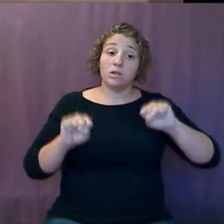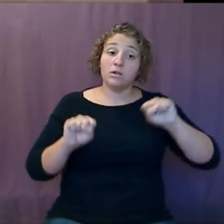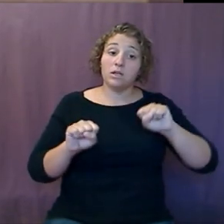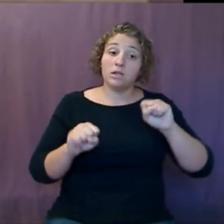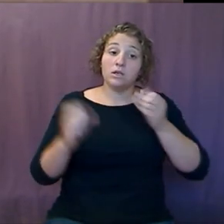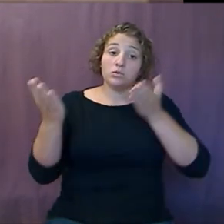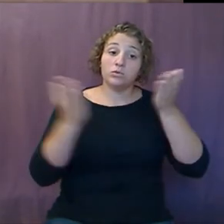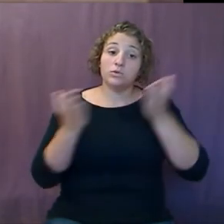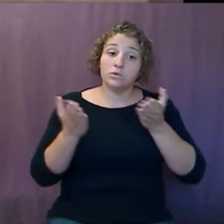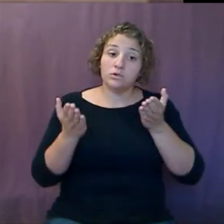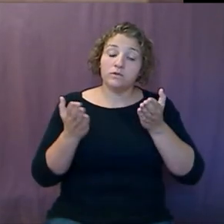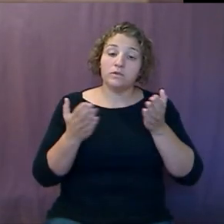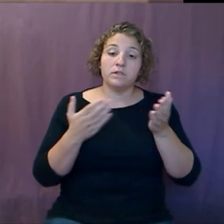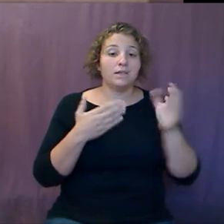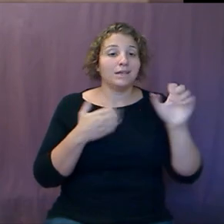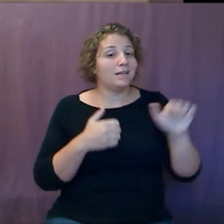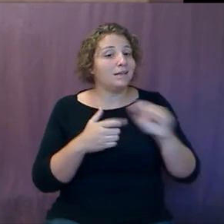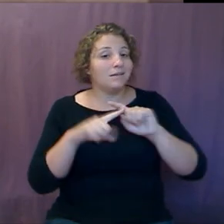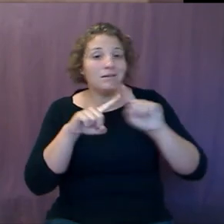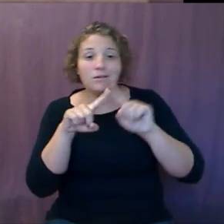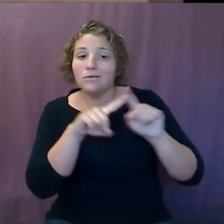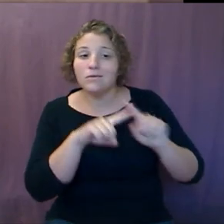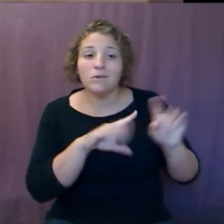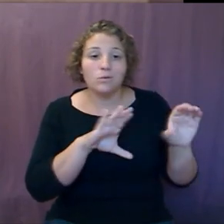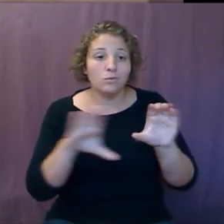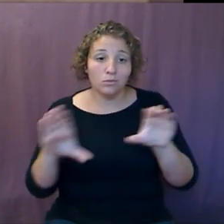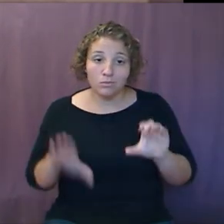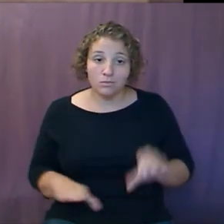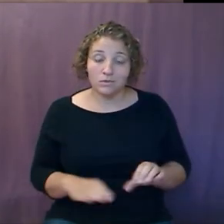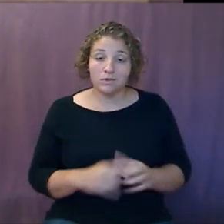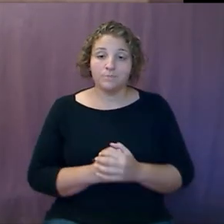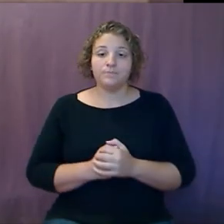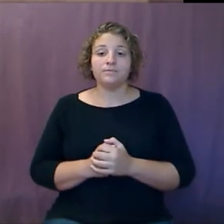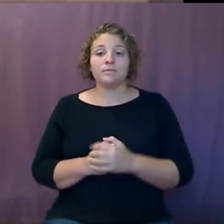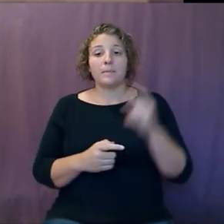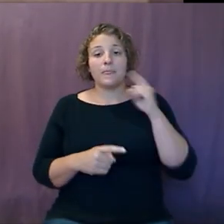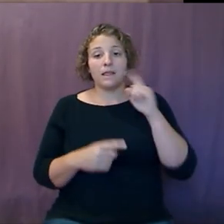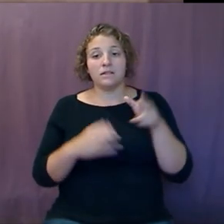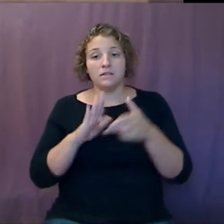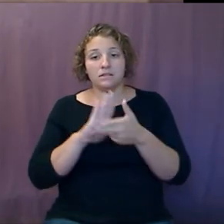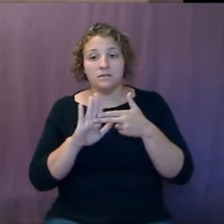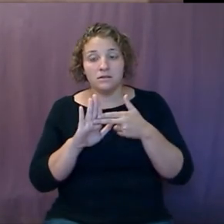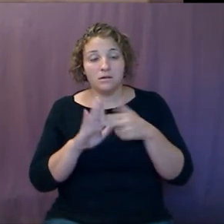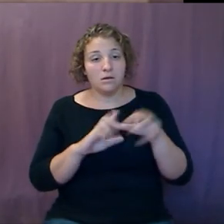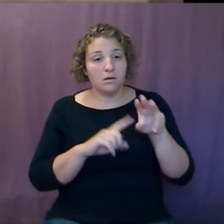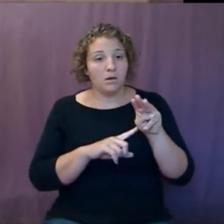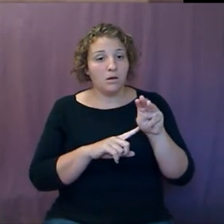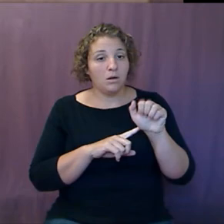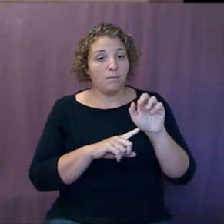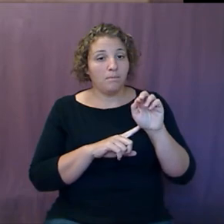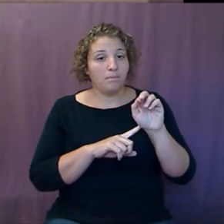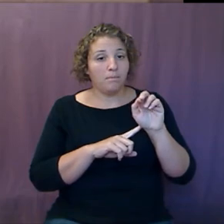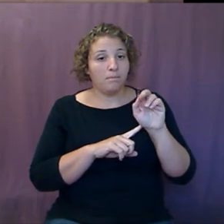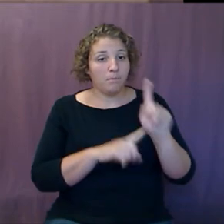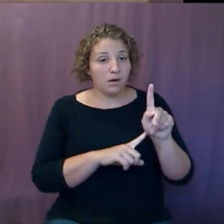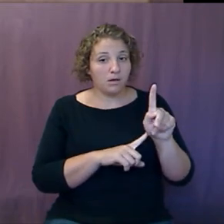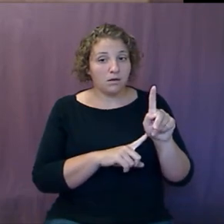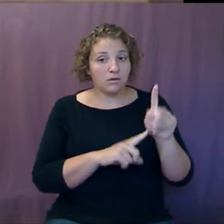serve him in whatever fashion the word that's used here for this mark in is a P which normally for us means upon